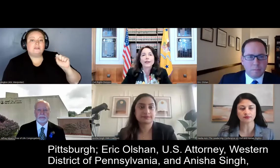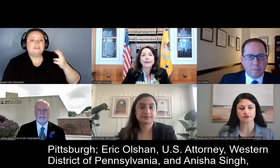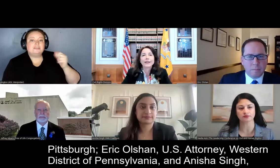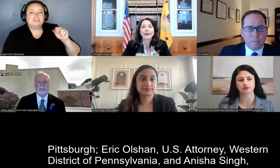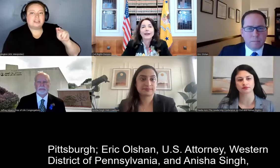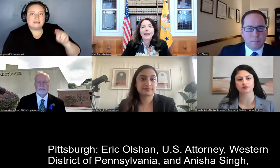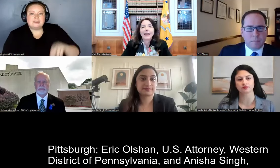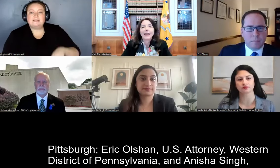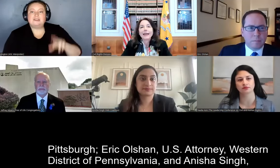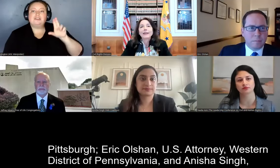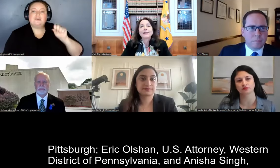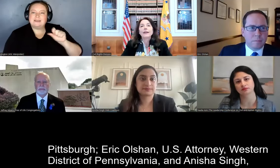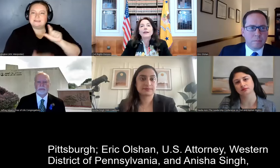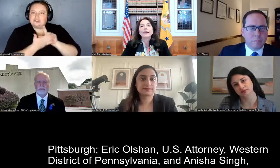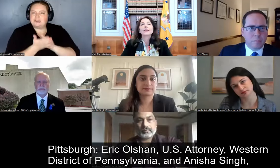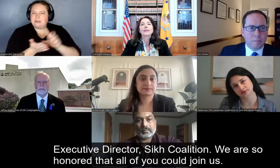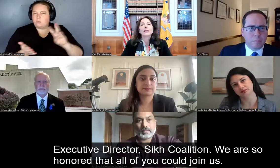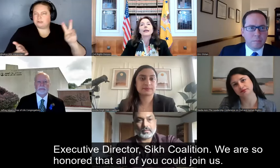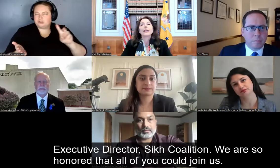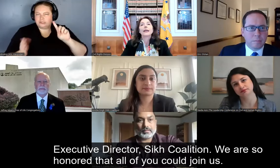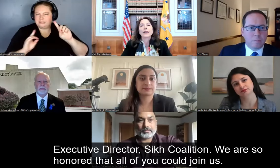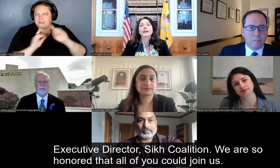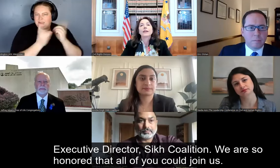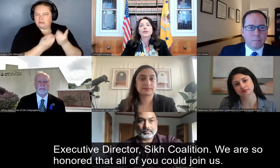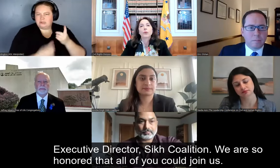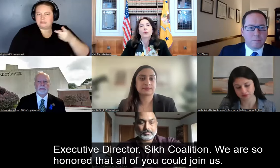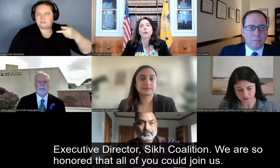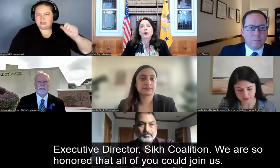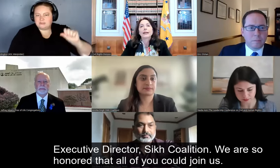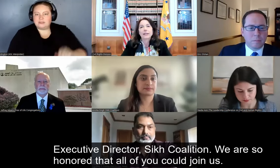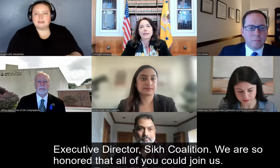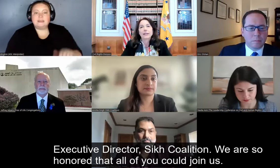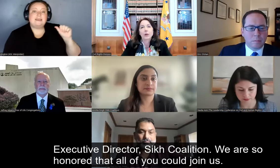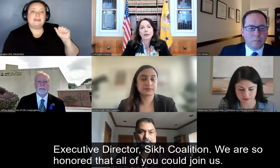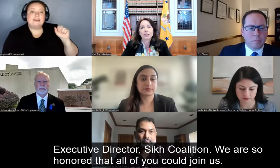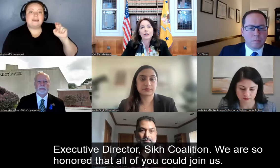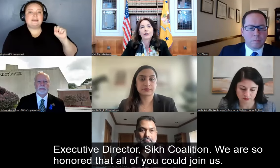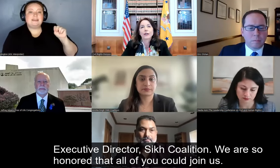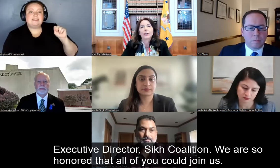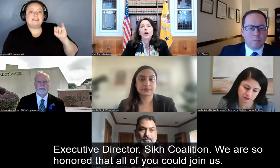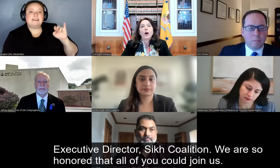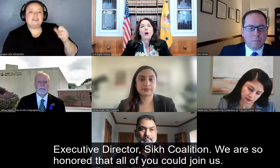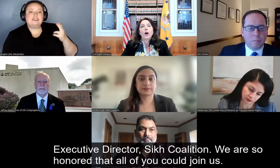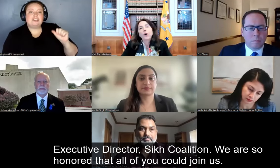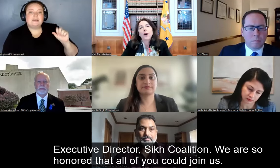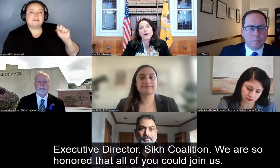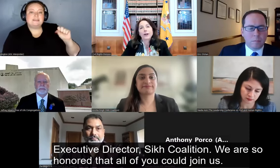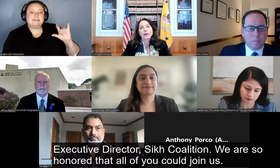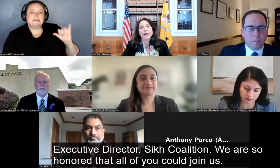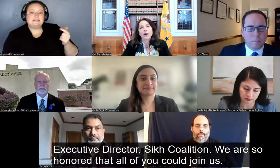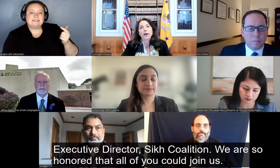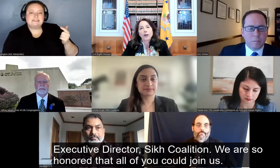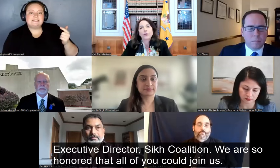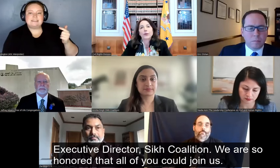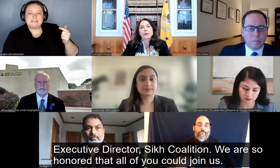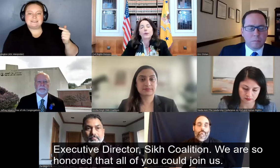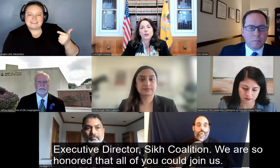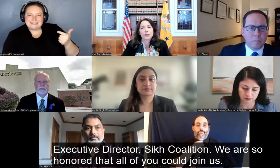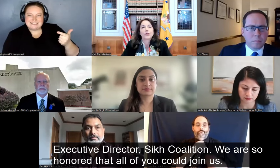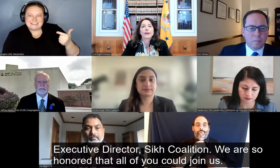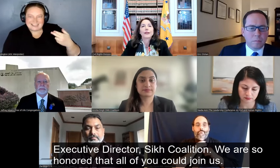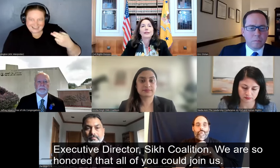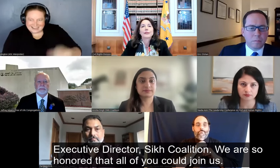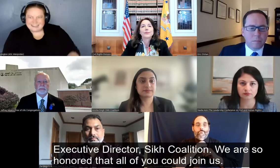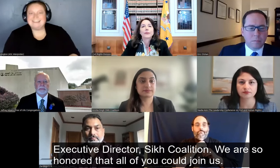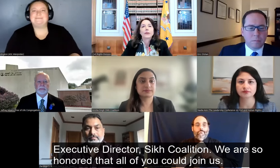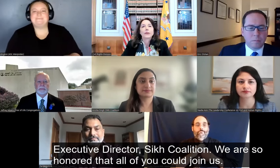of Pennsylvania, and Anisha Singh, Executive Director, SICK Coalition. We're so honored that all of you